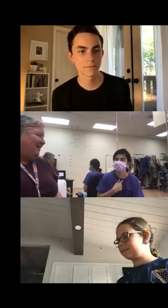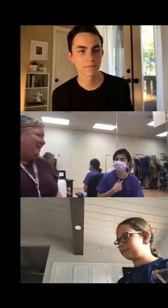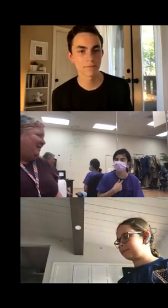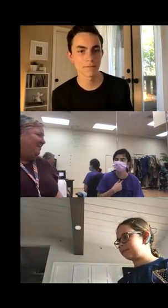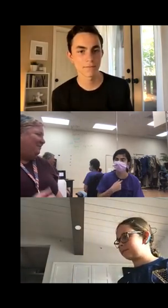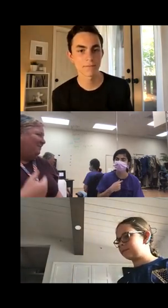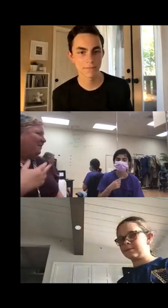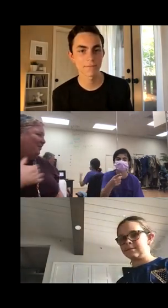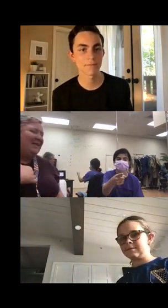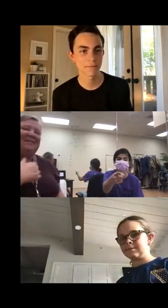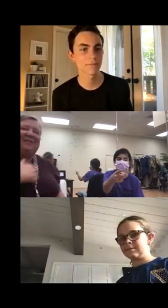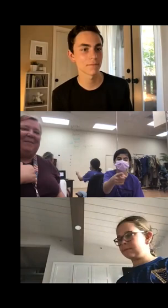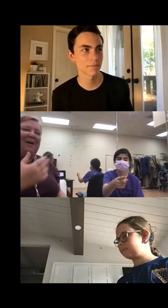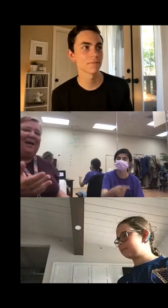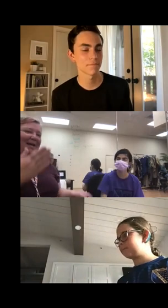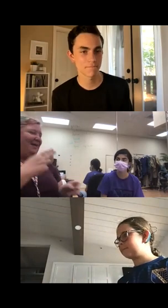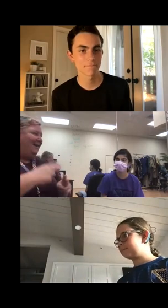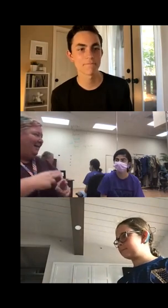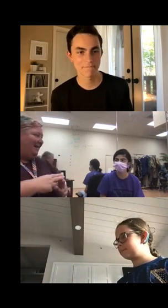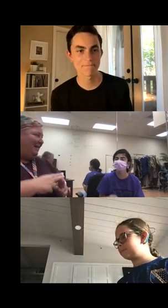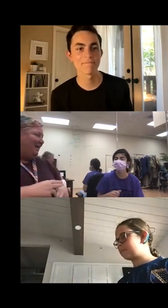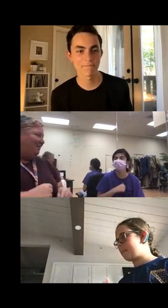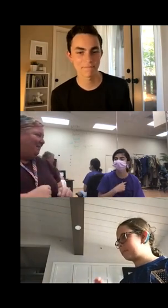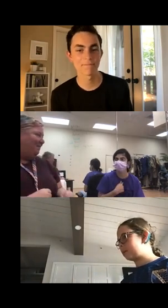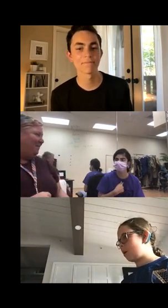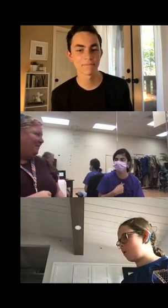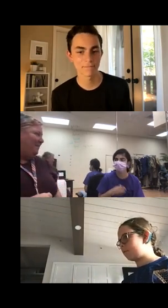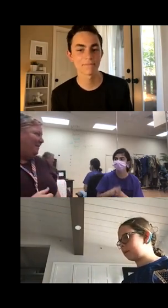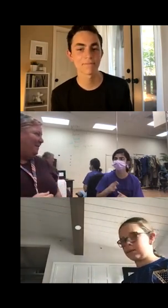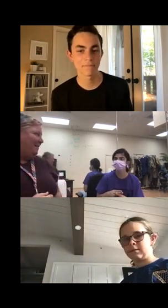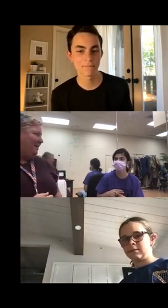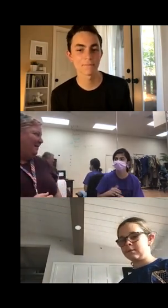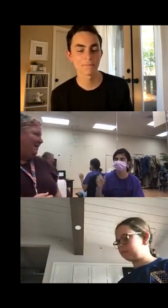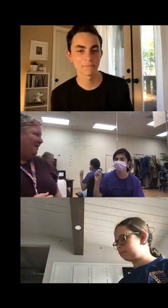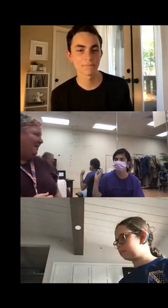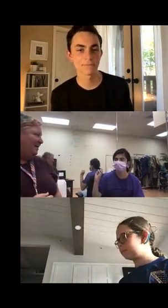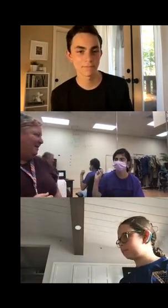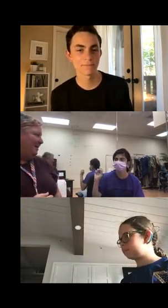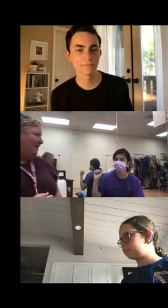Hannah. Oh, you should say my name.